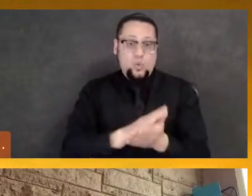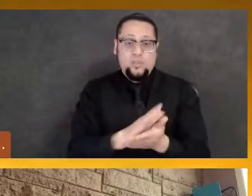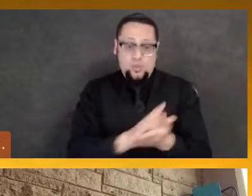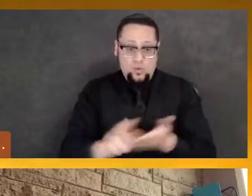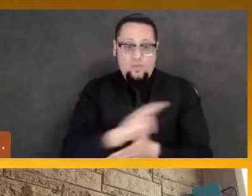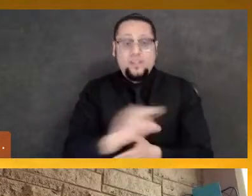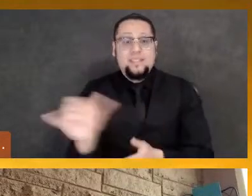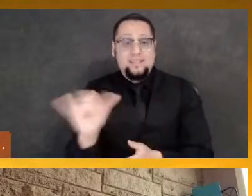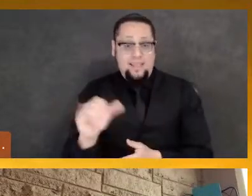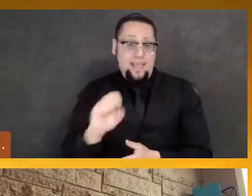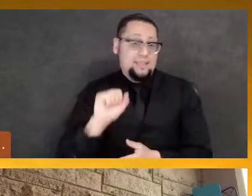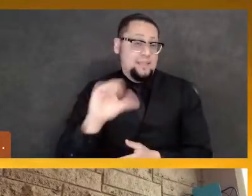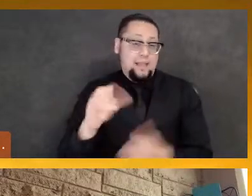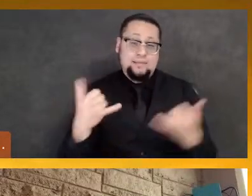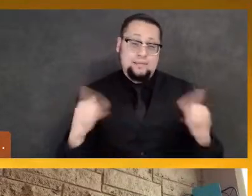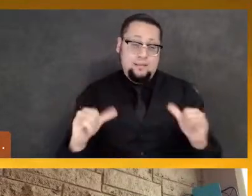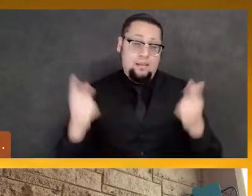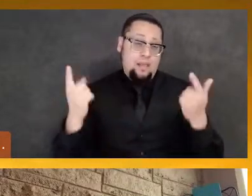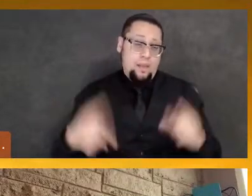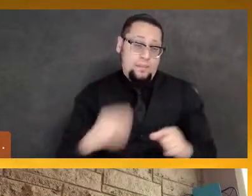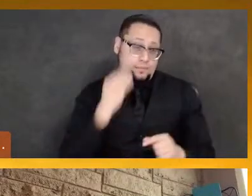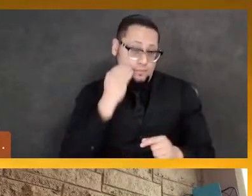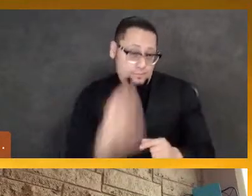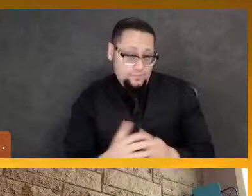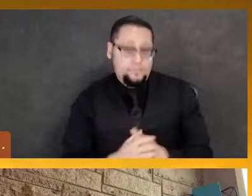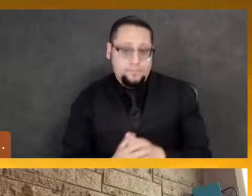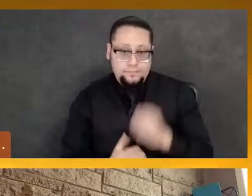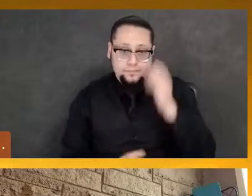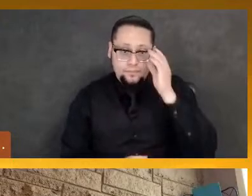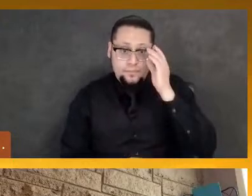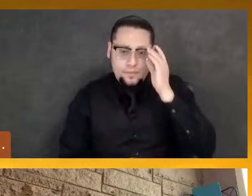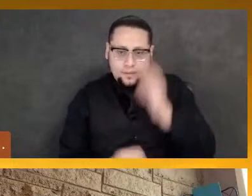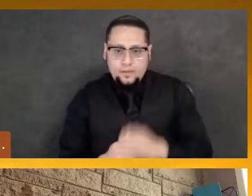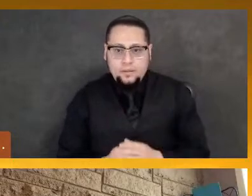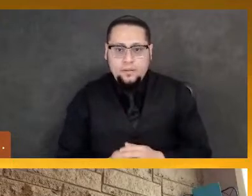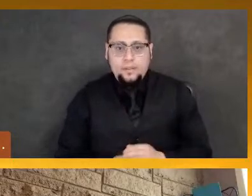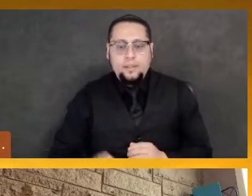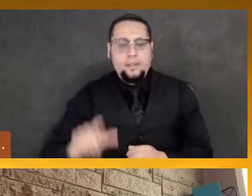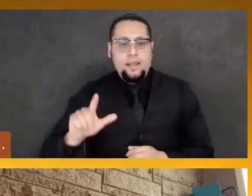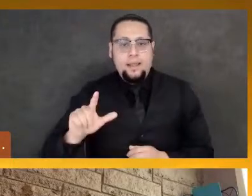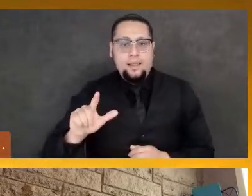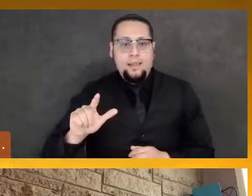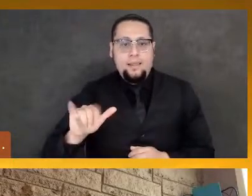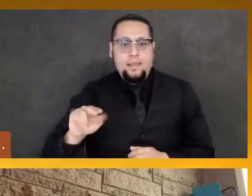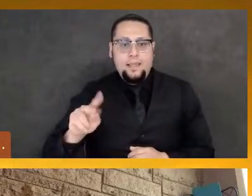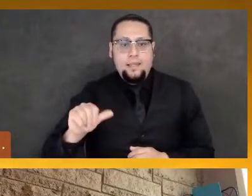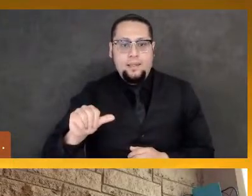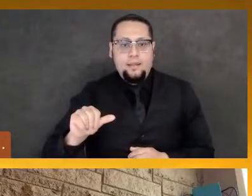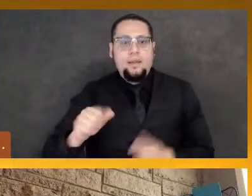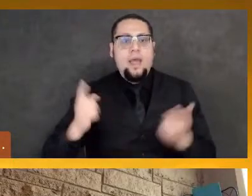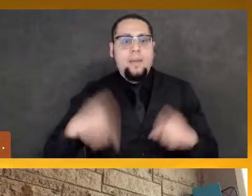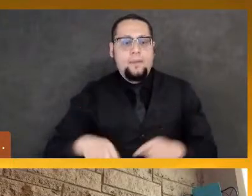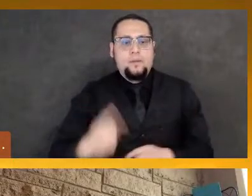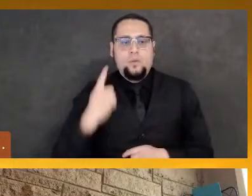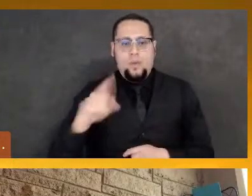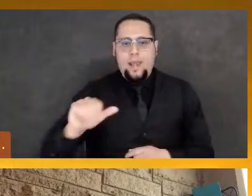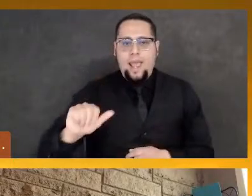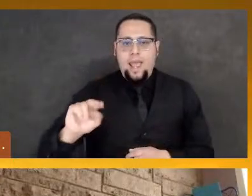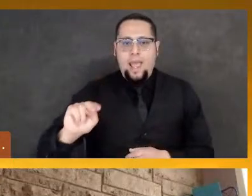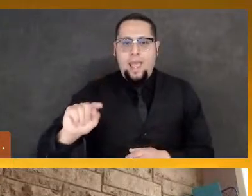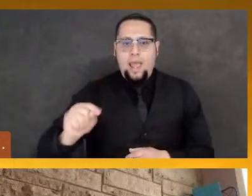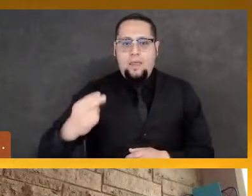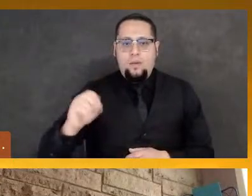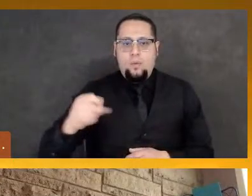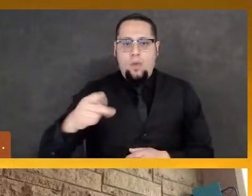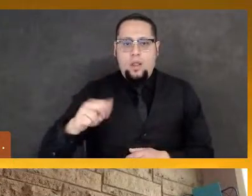One of the things I'd like to mention is that there was an anthropologist who came here, and Ramon, you can